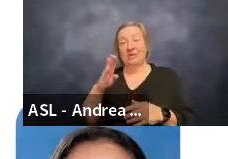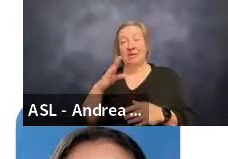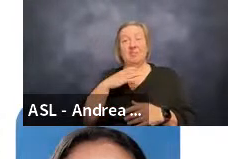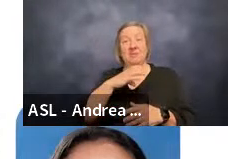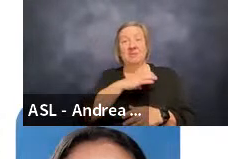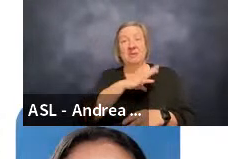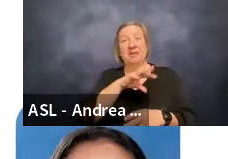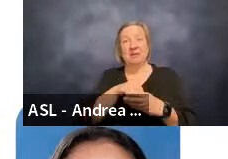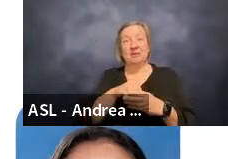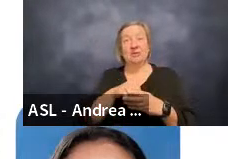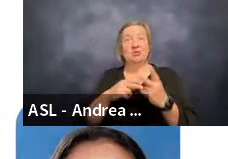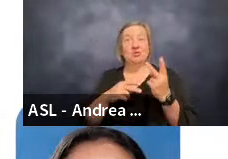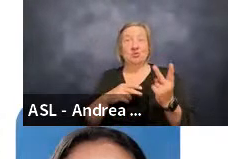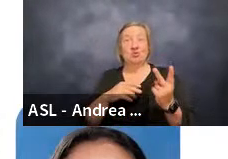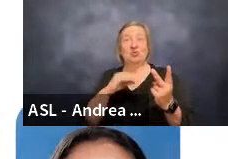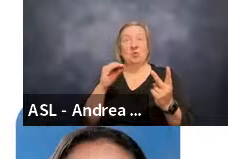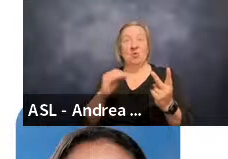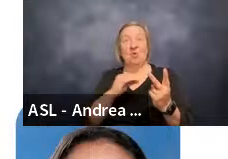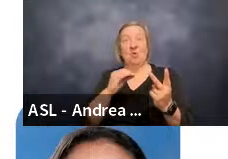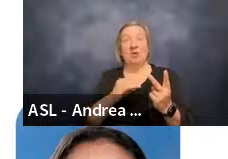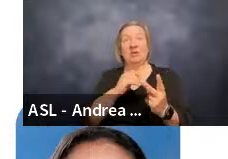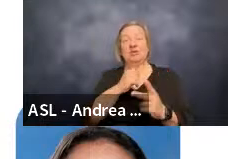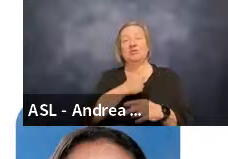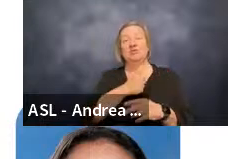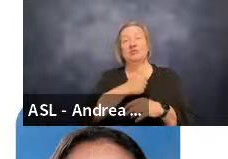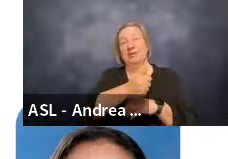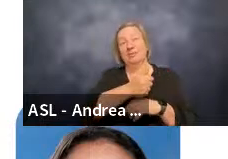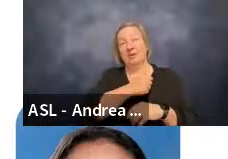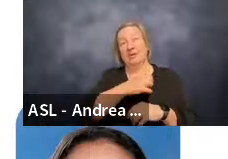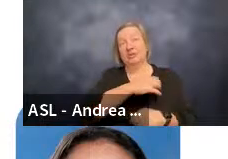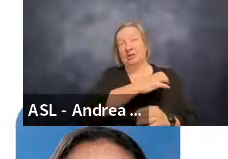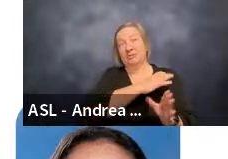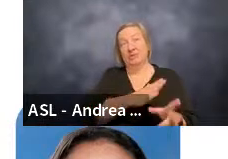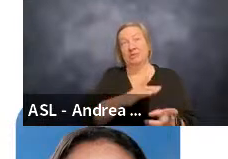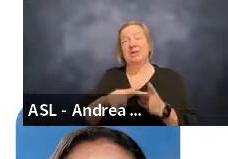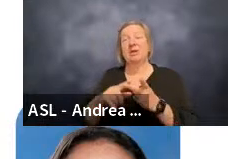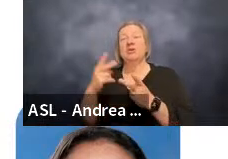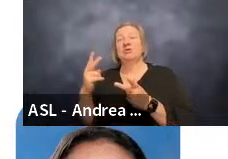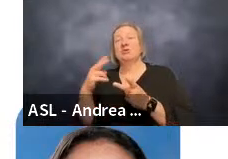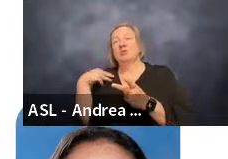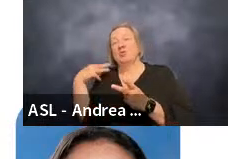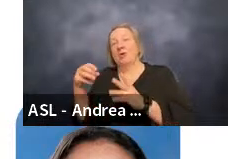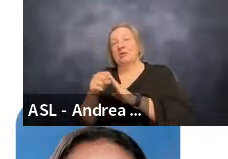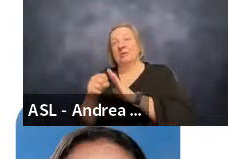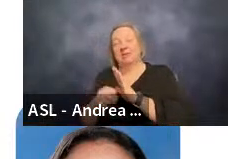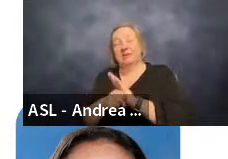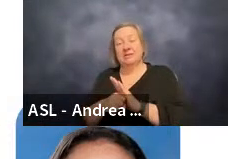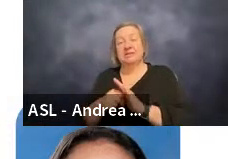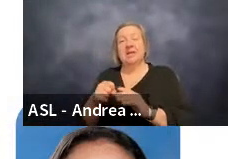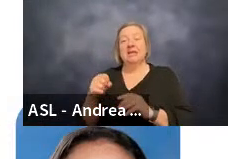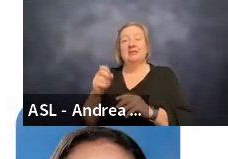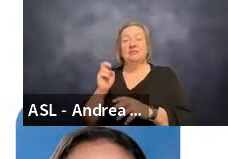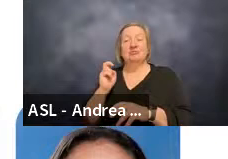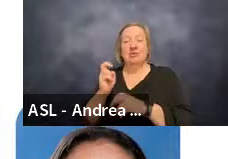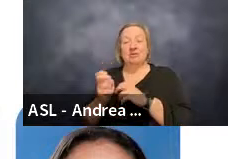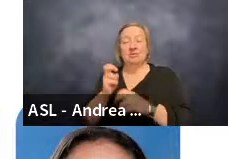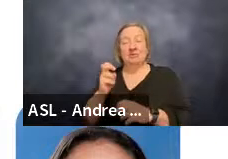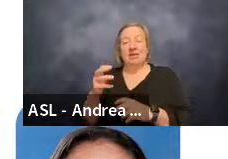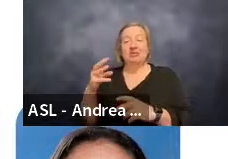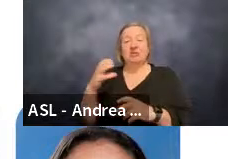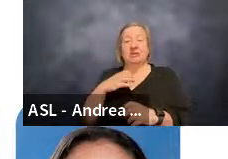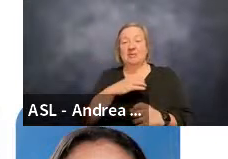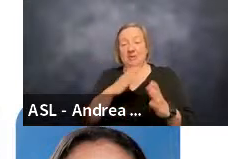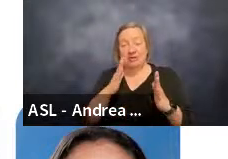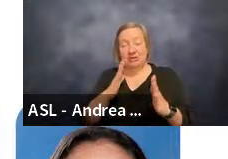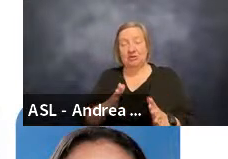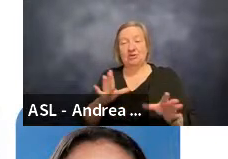up of 2 Oregon transportation commissioners and 2 Washington state transportation commissioners, as it is